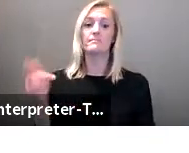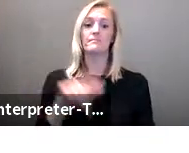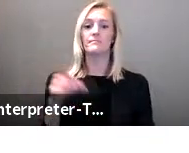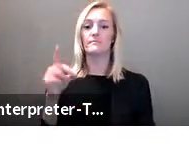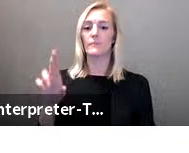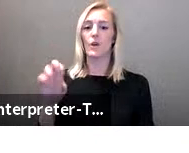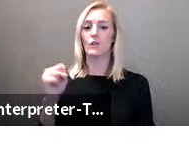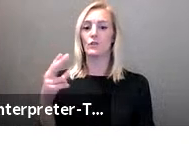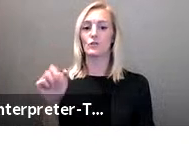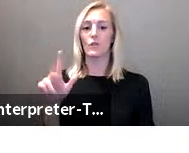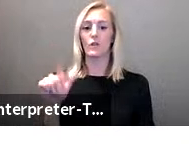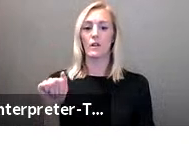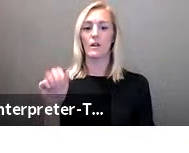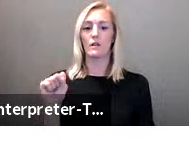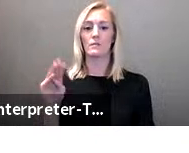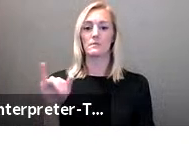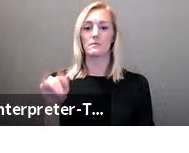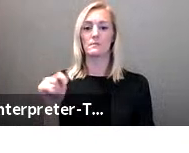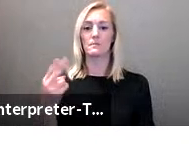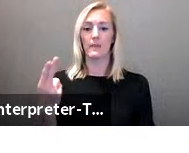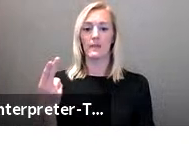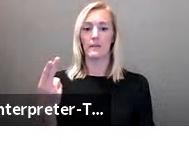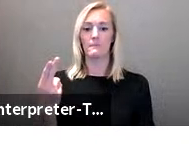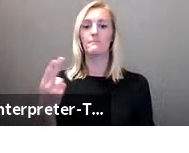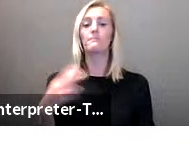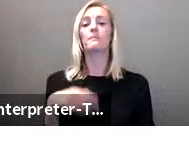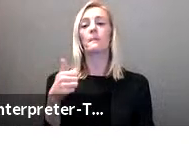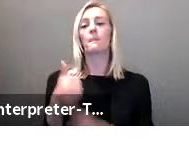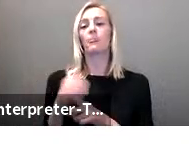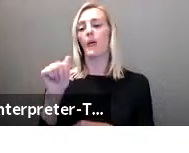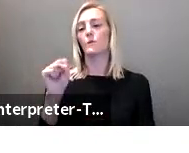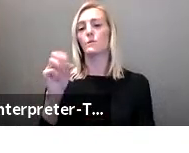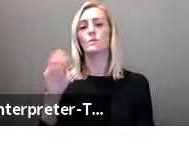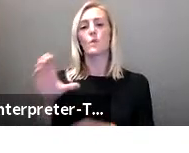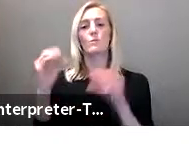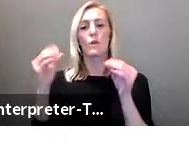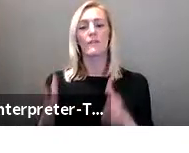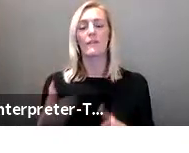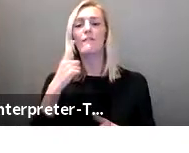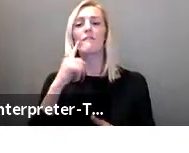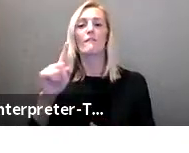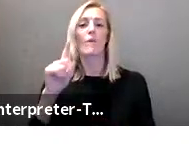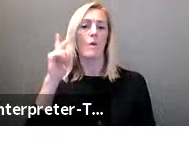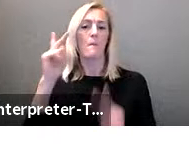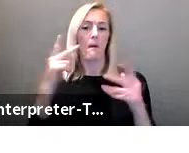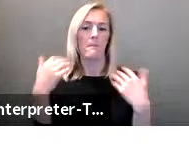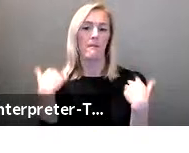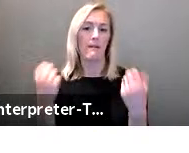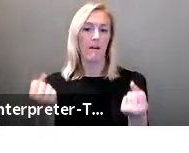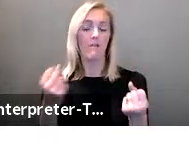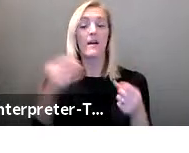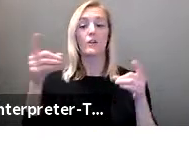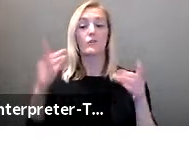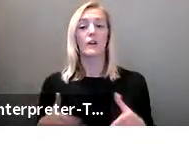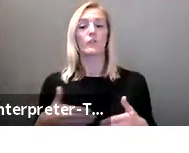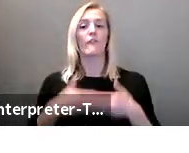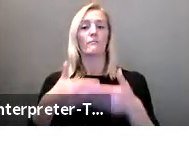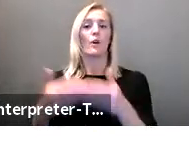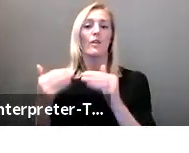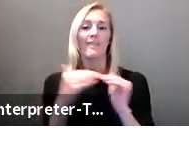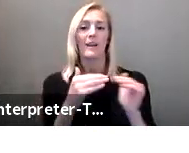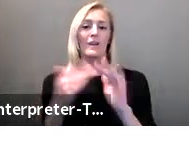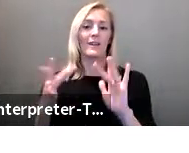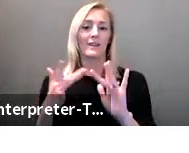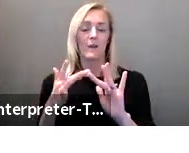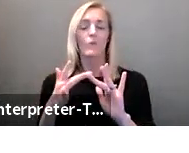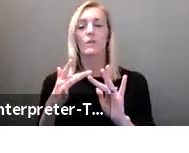be presenting. Dr. Smith is an associate professor in the Department of Population Health and the director of the Birth Equity Network in the Department